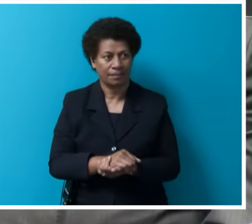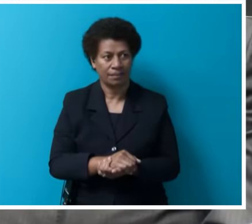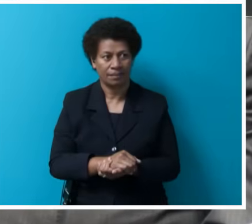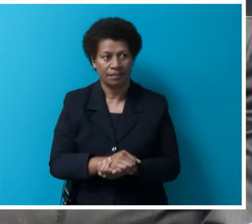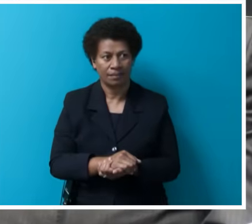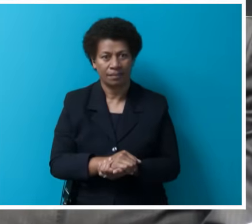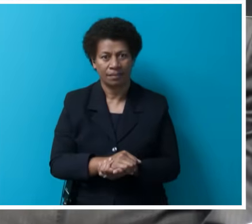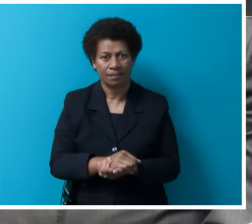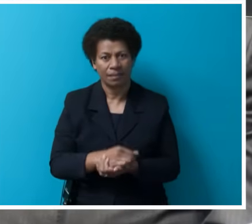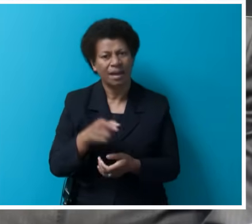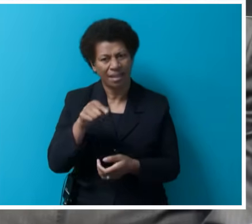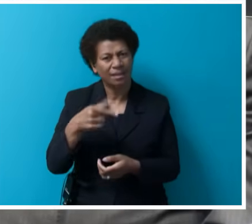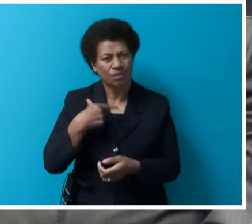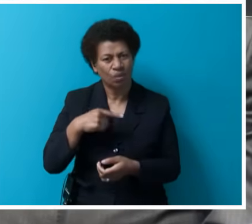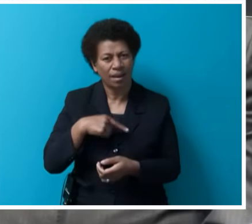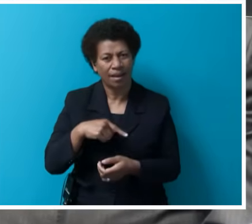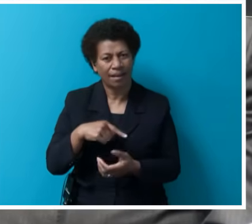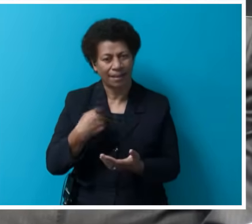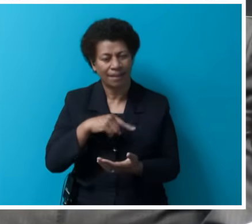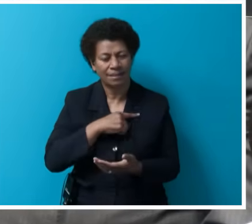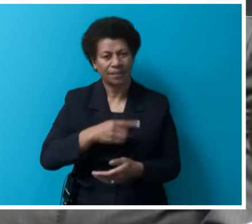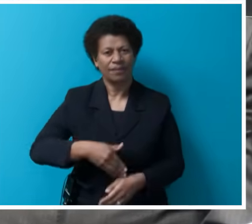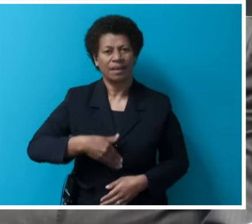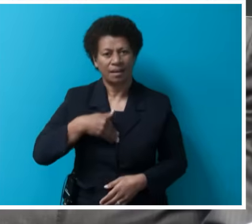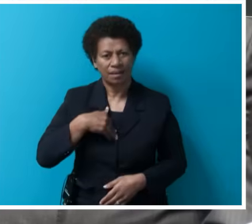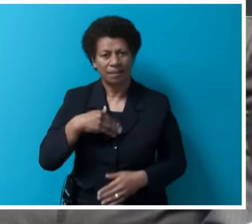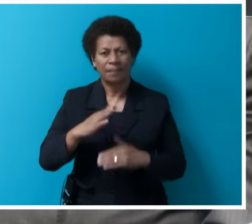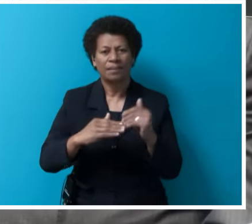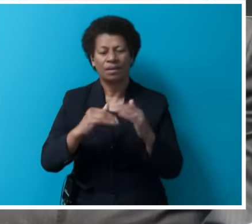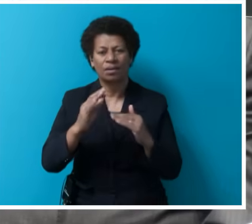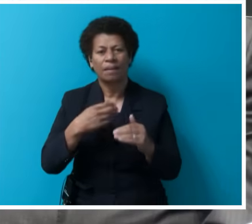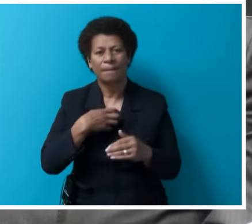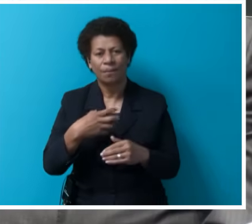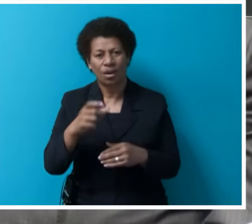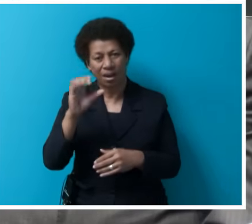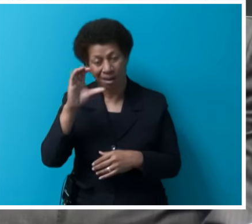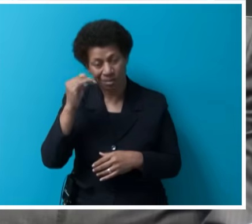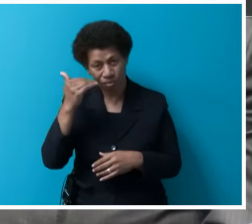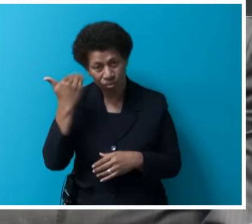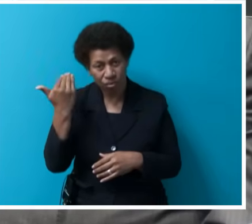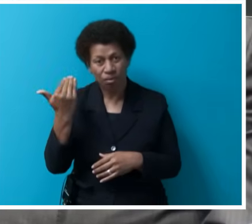build more facilities, we need to ensure that staff-student ratio is better.